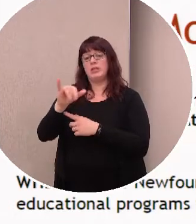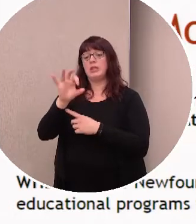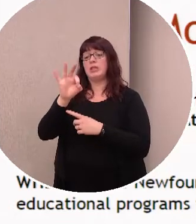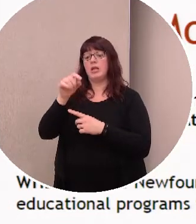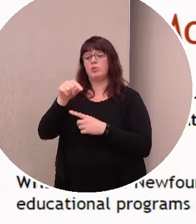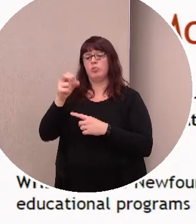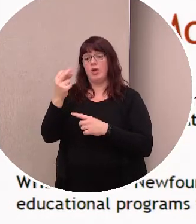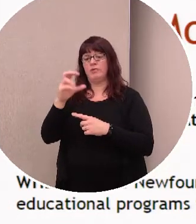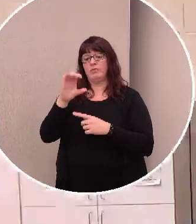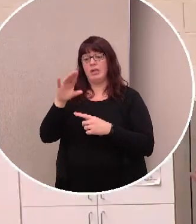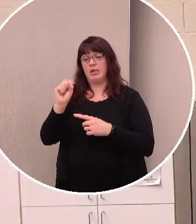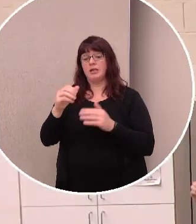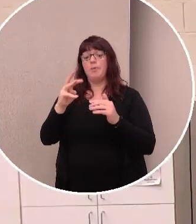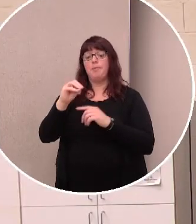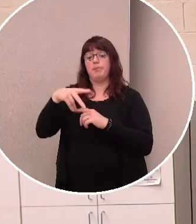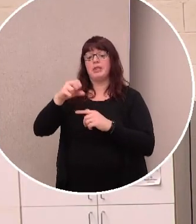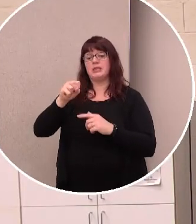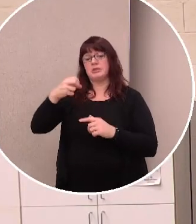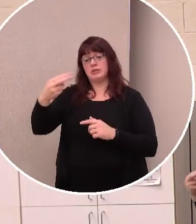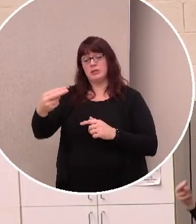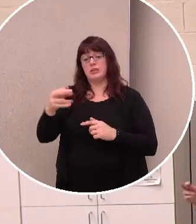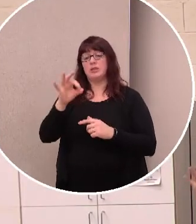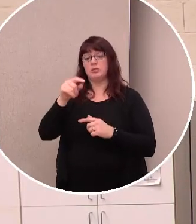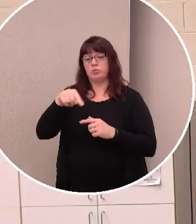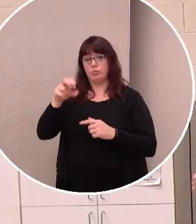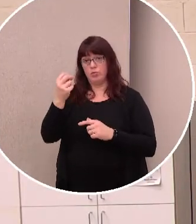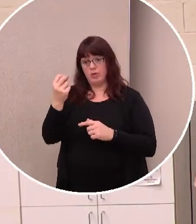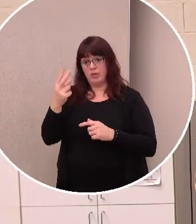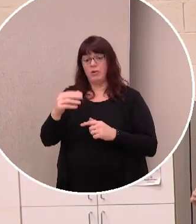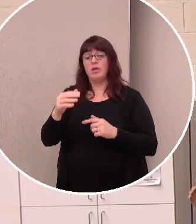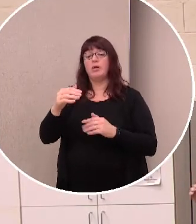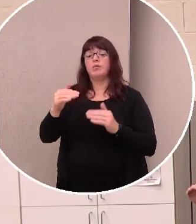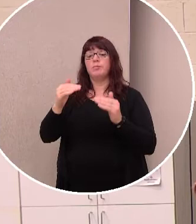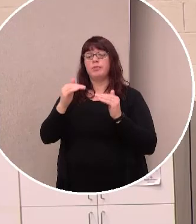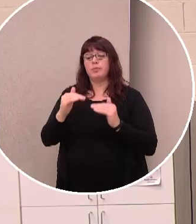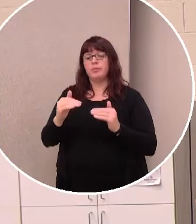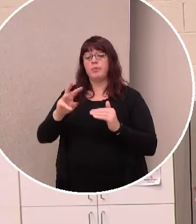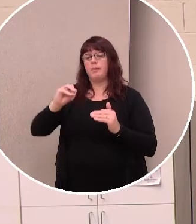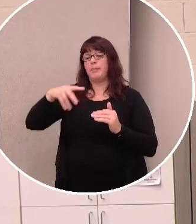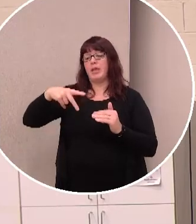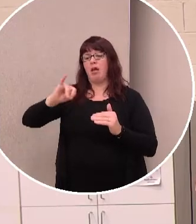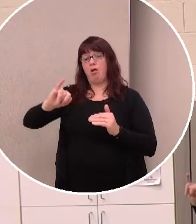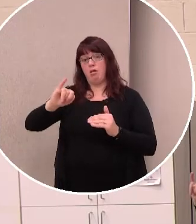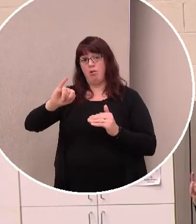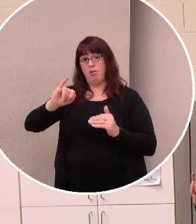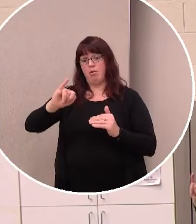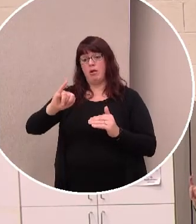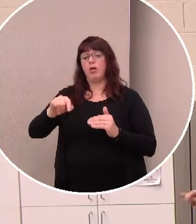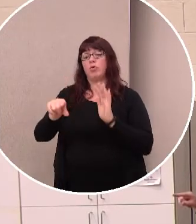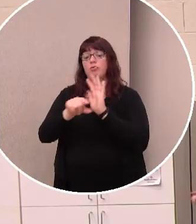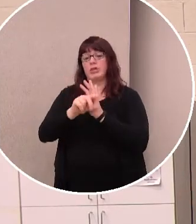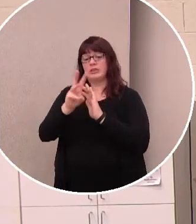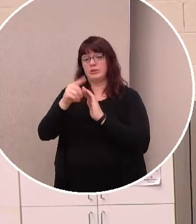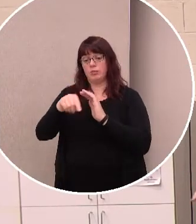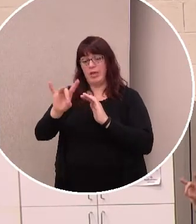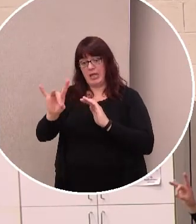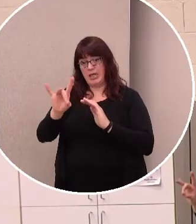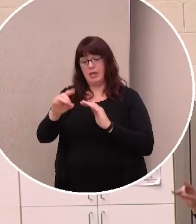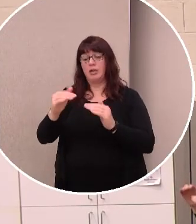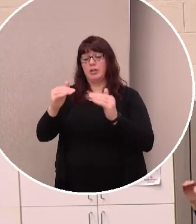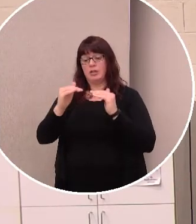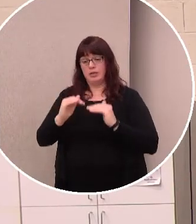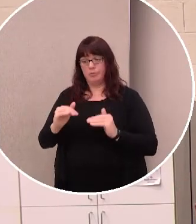CBS, Mount Pearl Senior High 9 to 12 in Mount Pearl Intermediate, grades 6 to 8, Mount